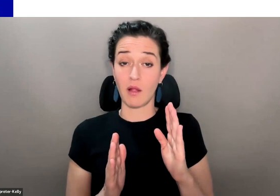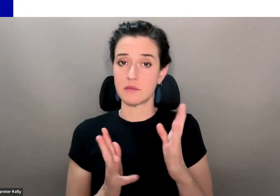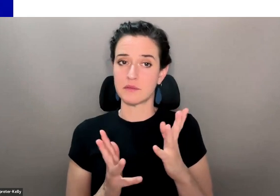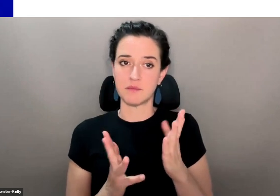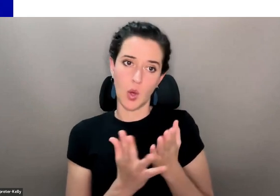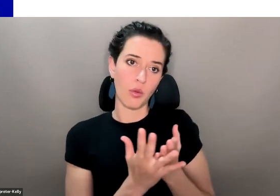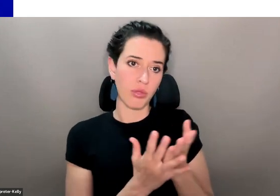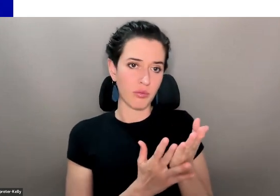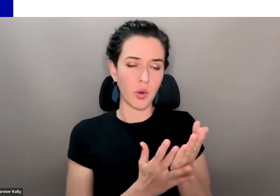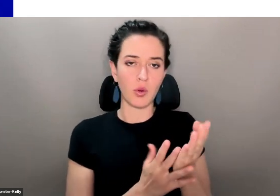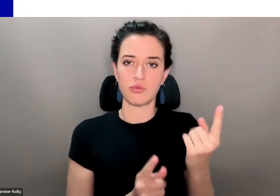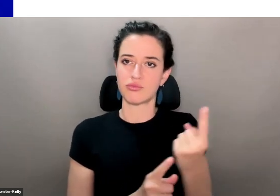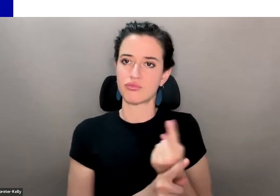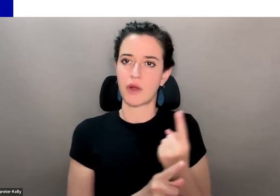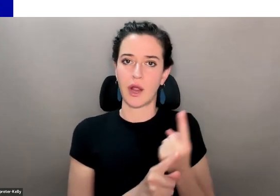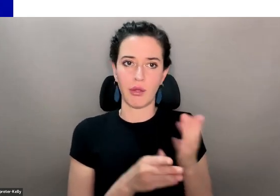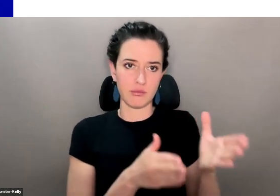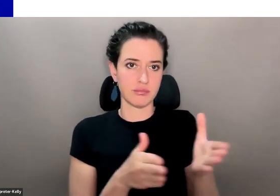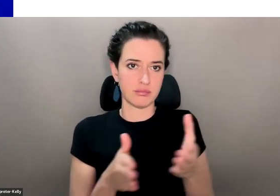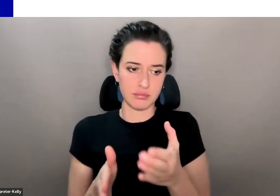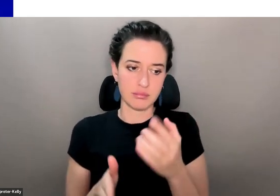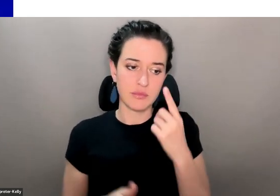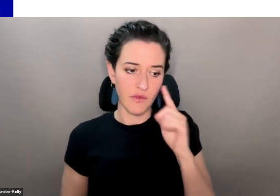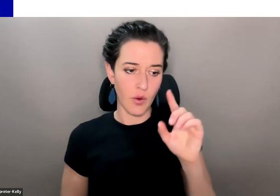and authorities of the Office for Civil Rights.